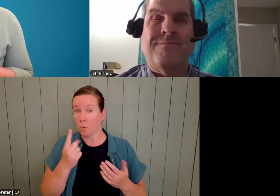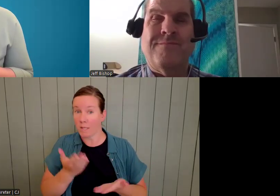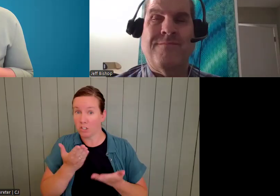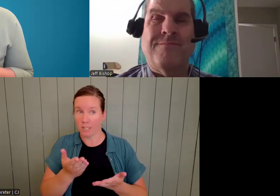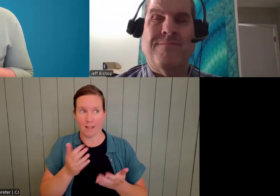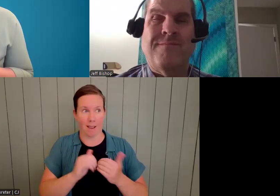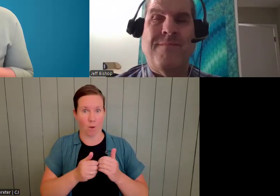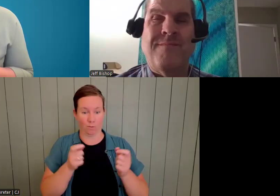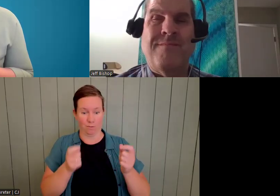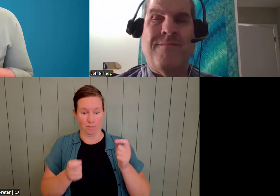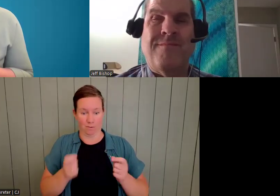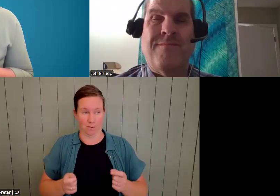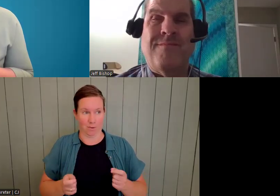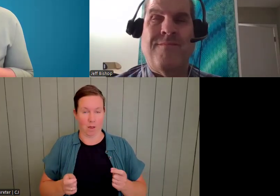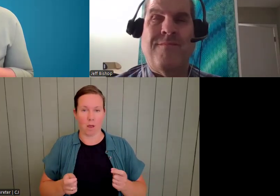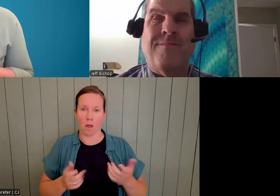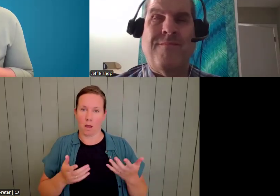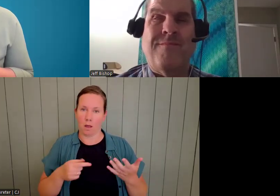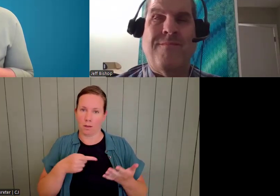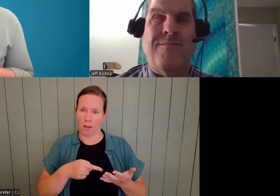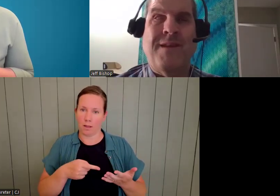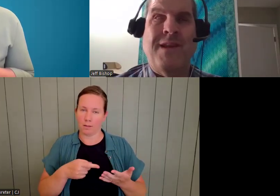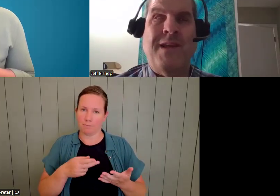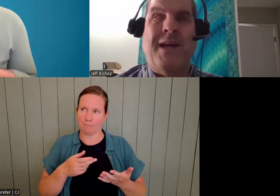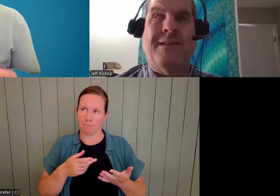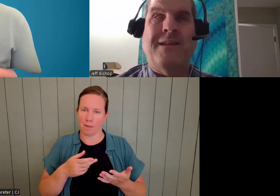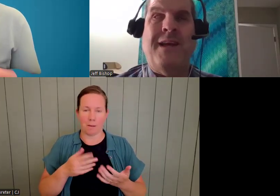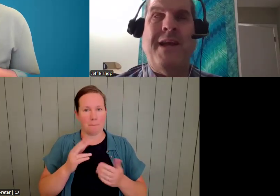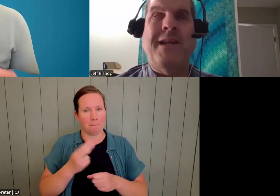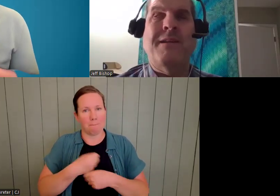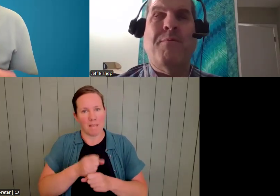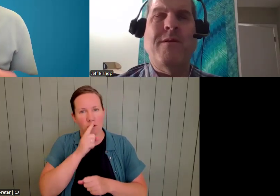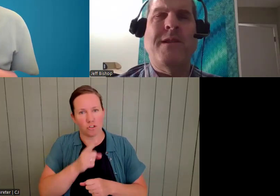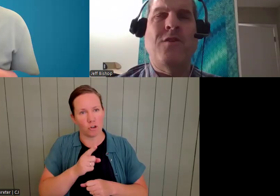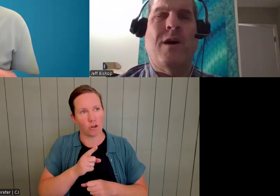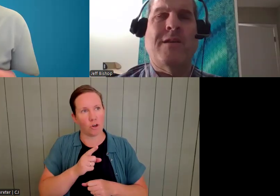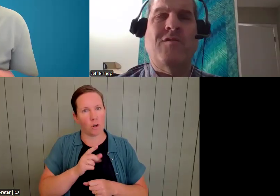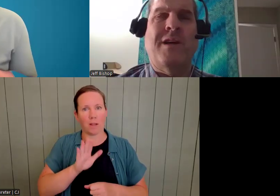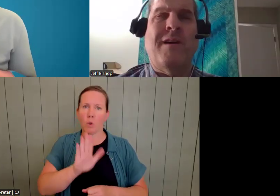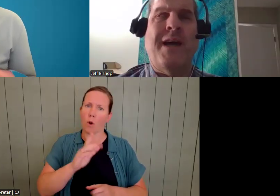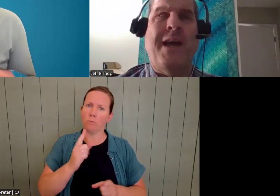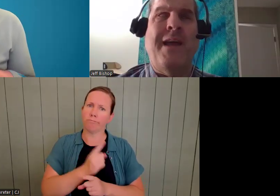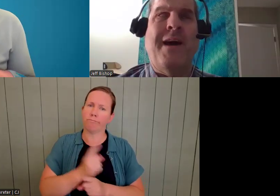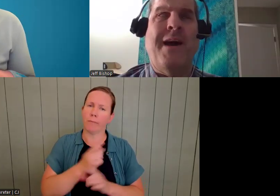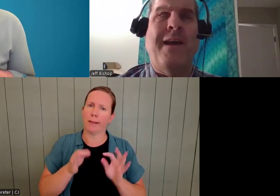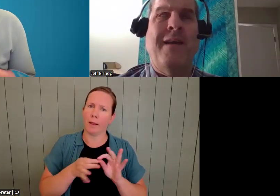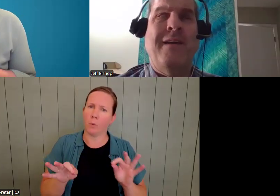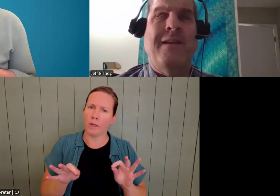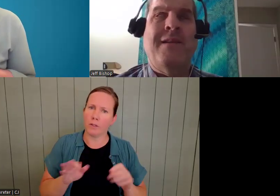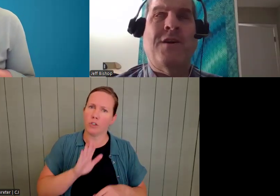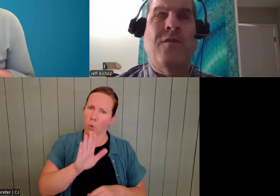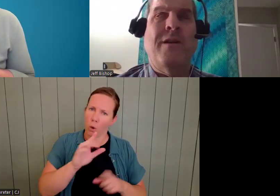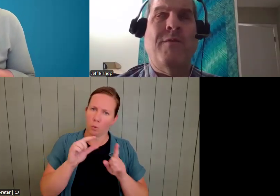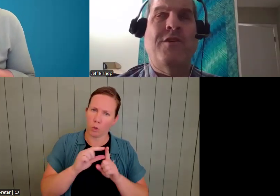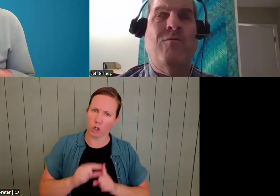actually reflect words that you would use to talk about yourself. Yes. And it's important that you also tell AI